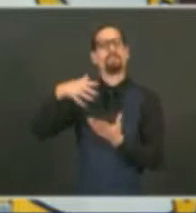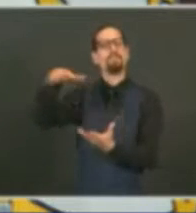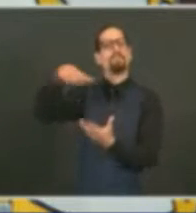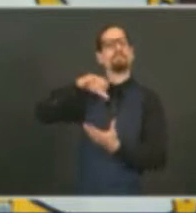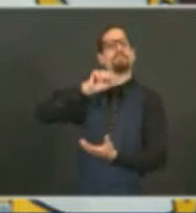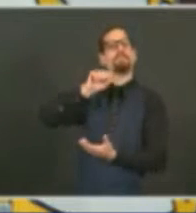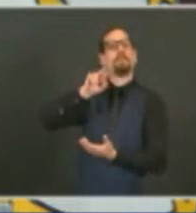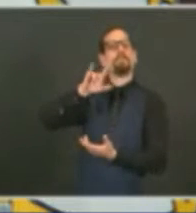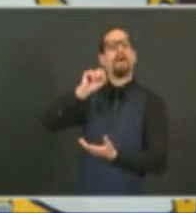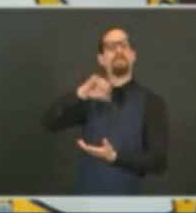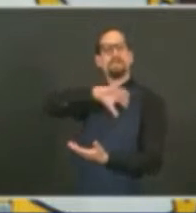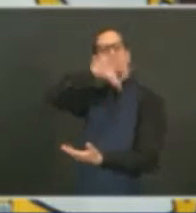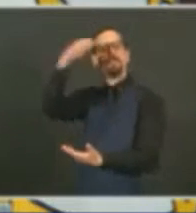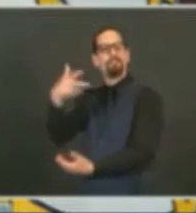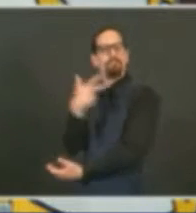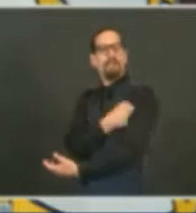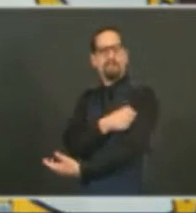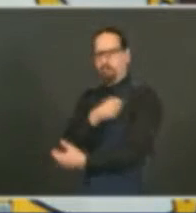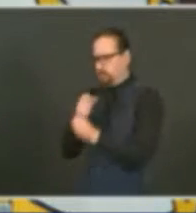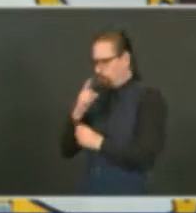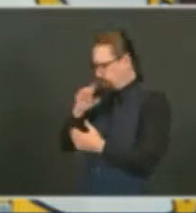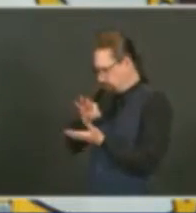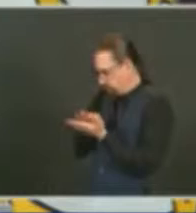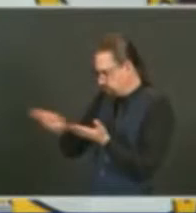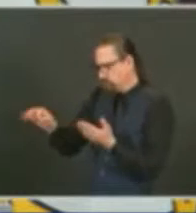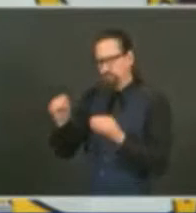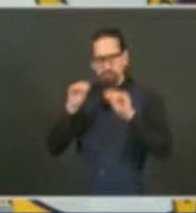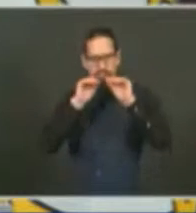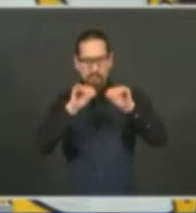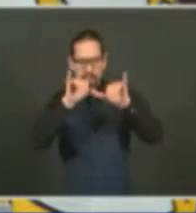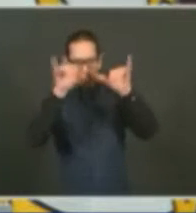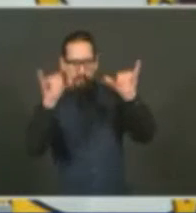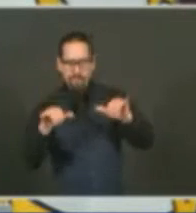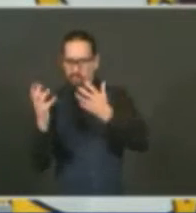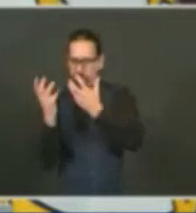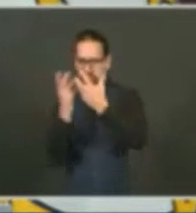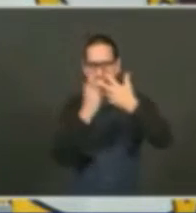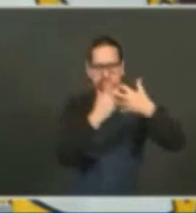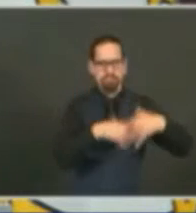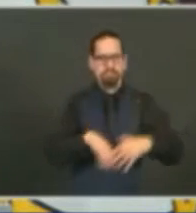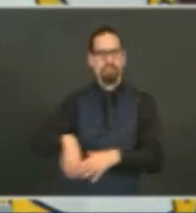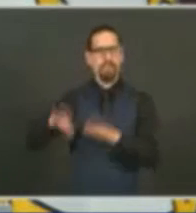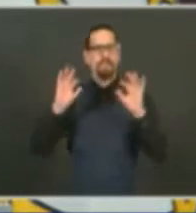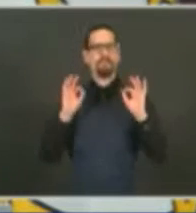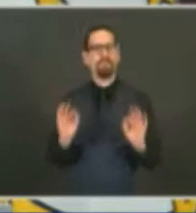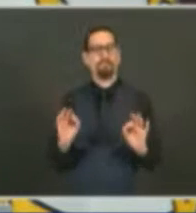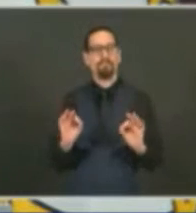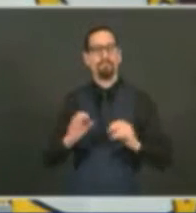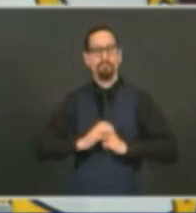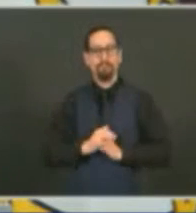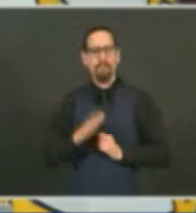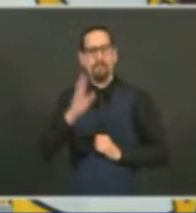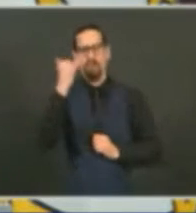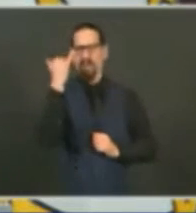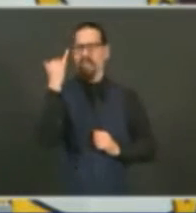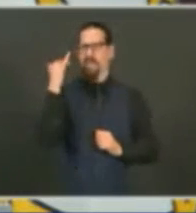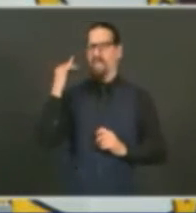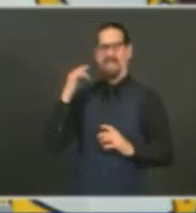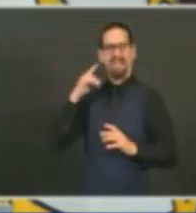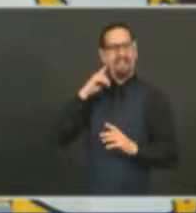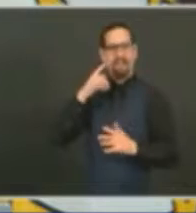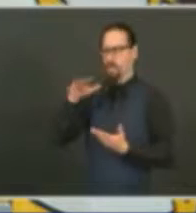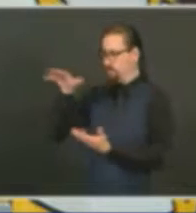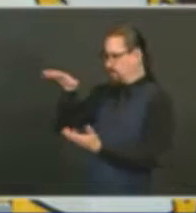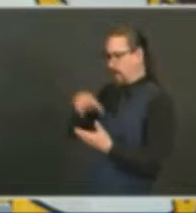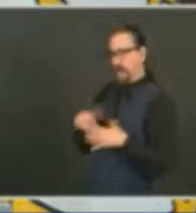So I'm sharing this because, this is not a flip of the switch. I want to be crystal clear about